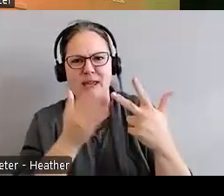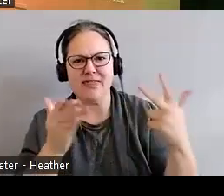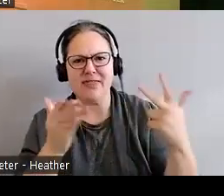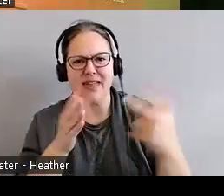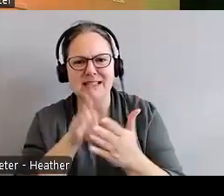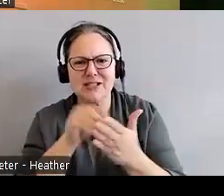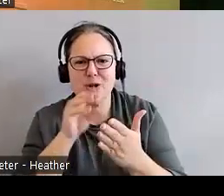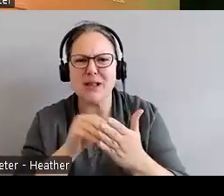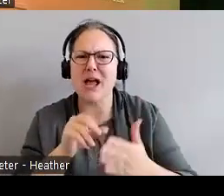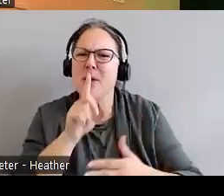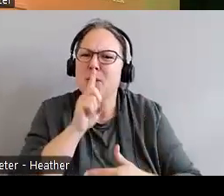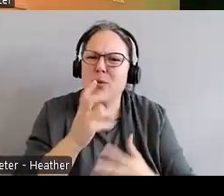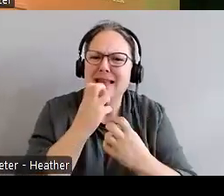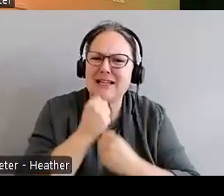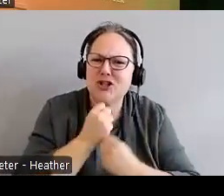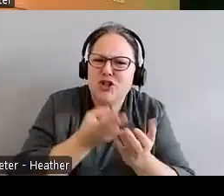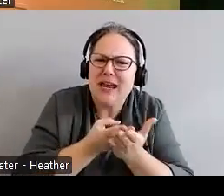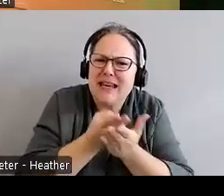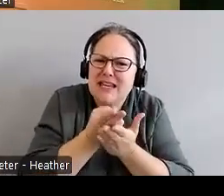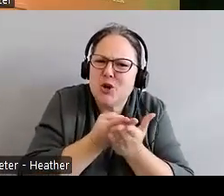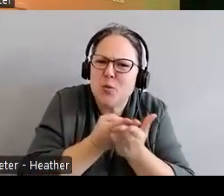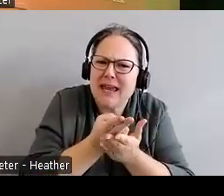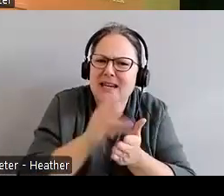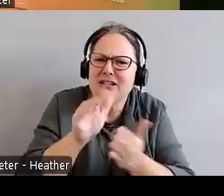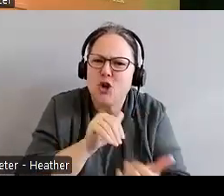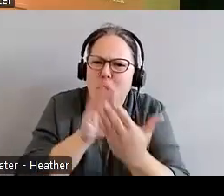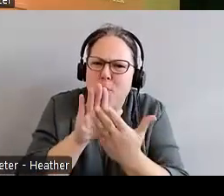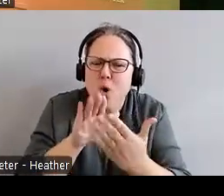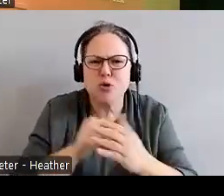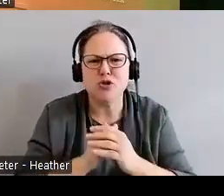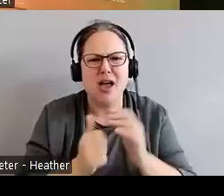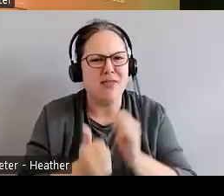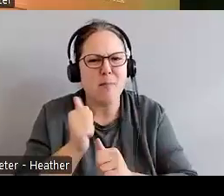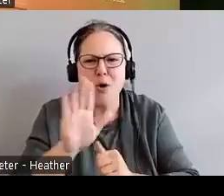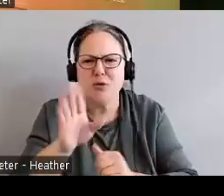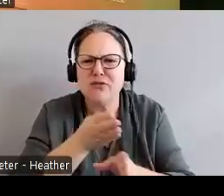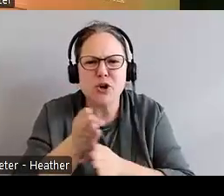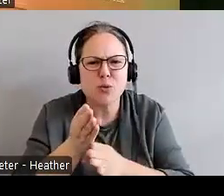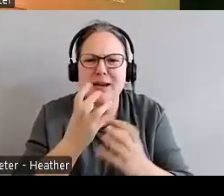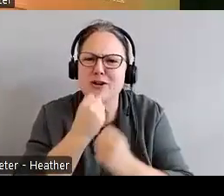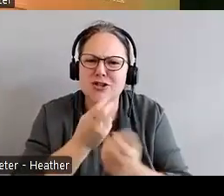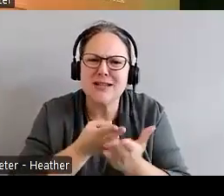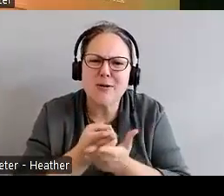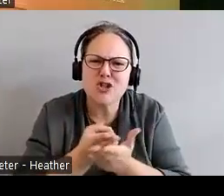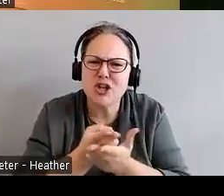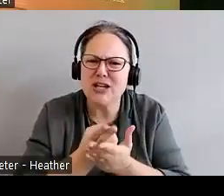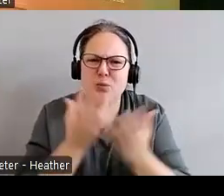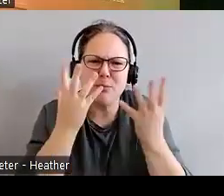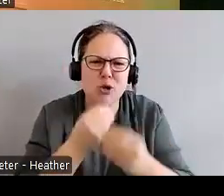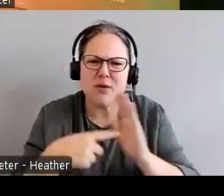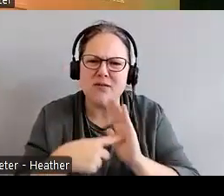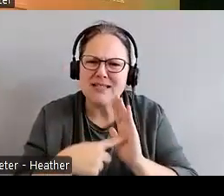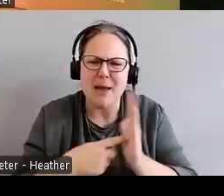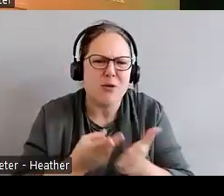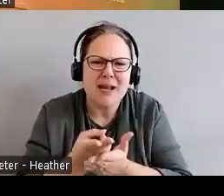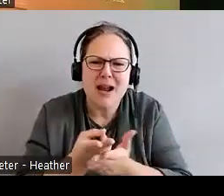genuine and earnest is your biopsychosocial approach to, sounds like, most of your career. I just think this is a beautiful example of that. Number